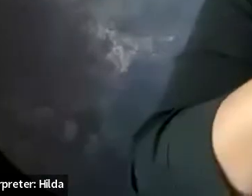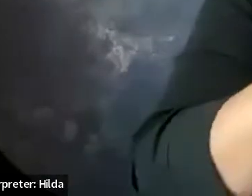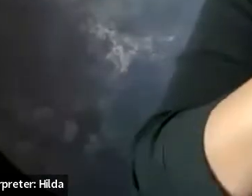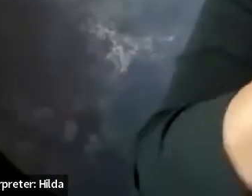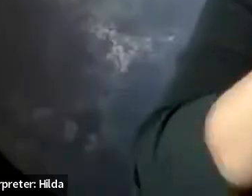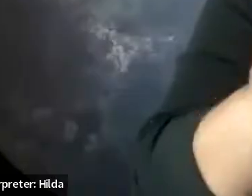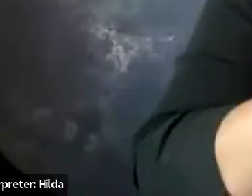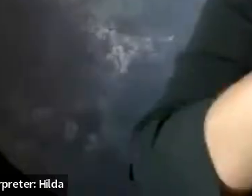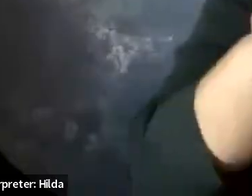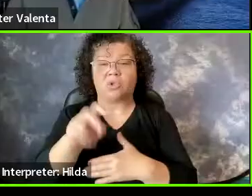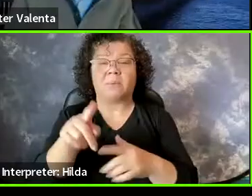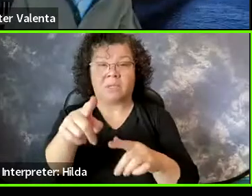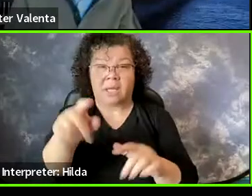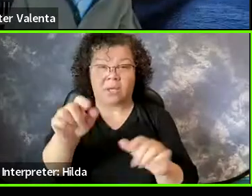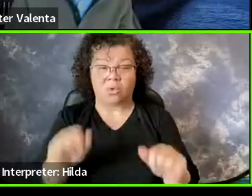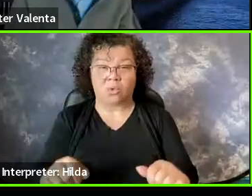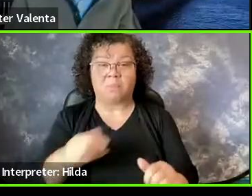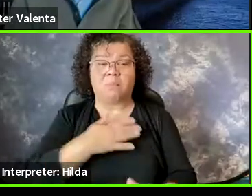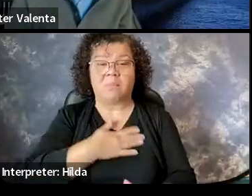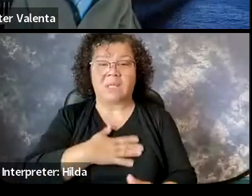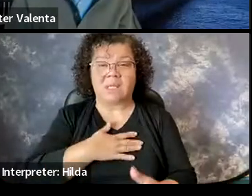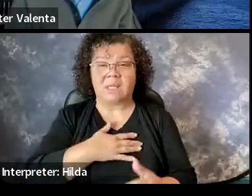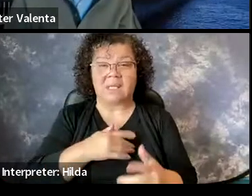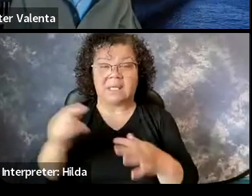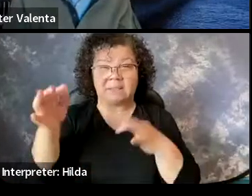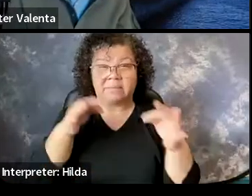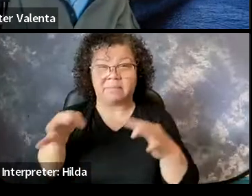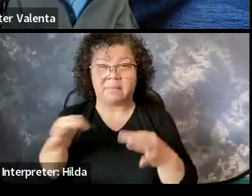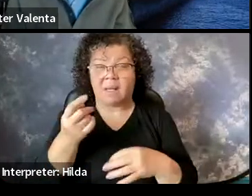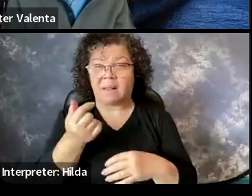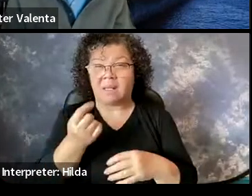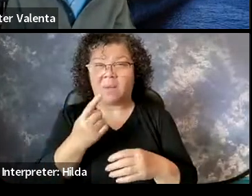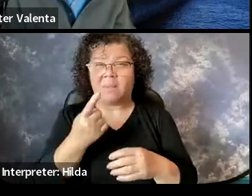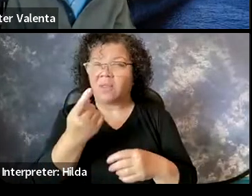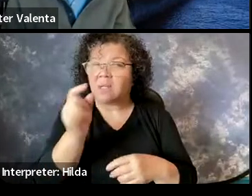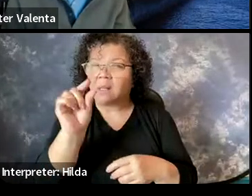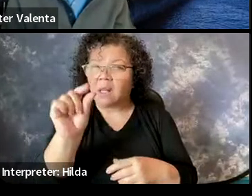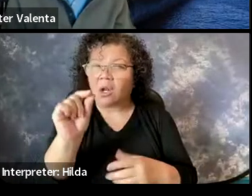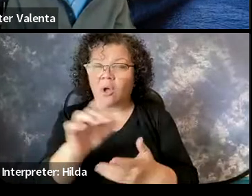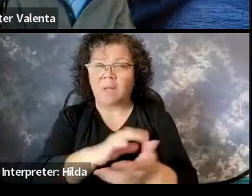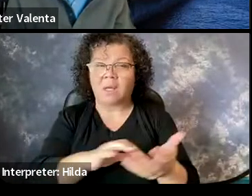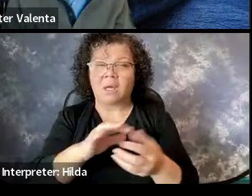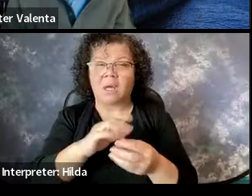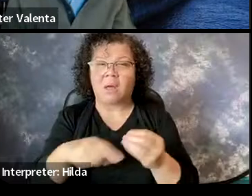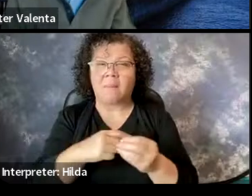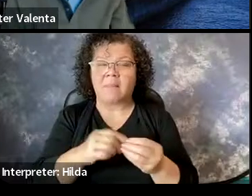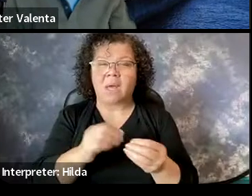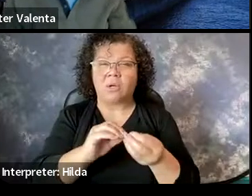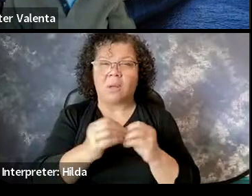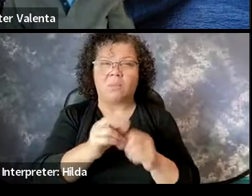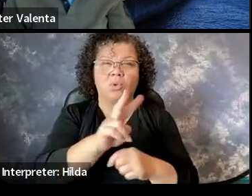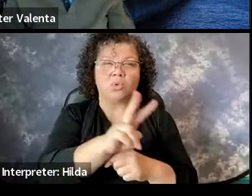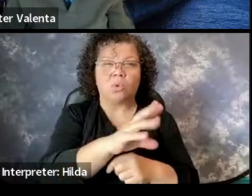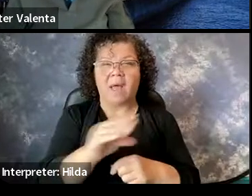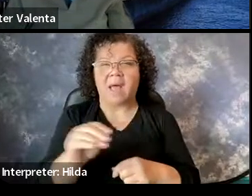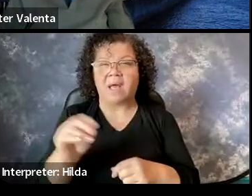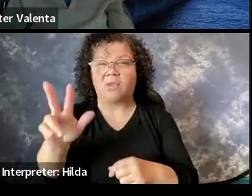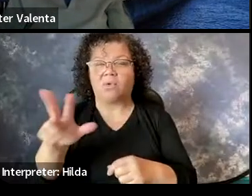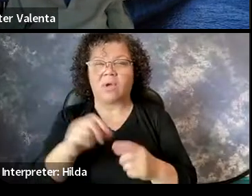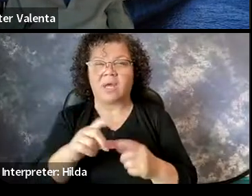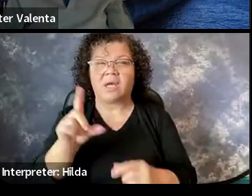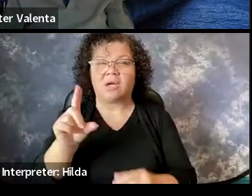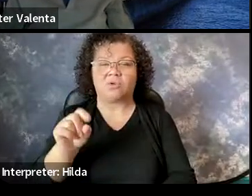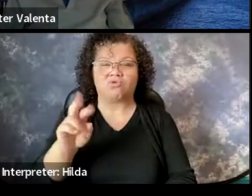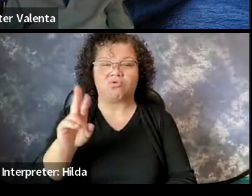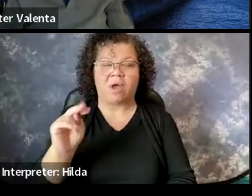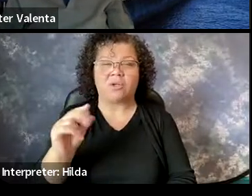that, could you please just walk people through a little bit? There's a little confusion about tranche 2 and 3 because we didn't finish tranche 2